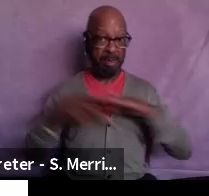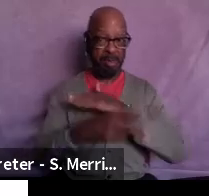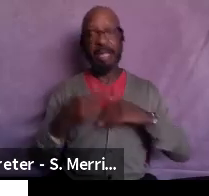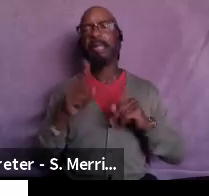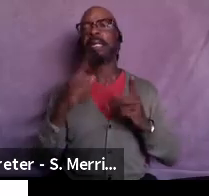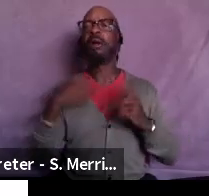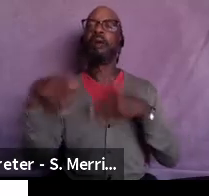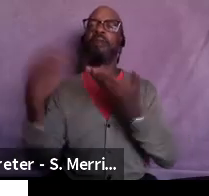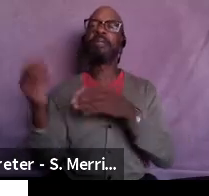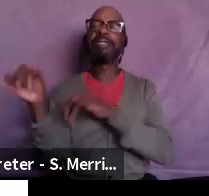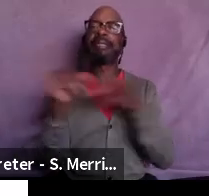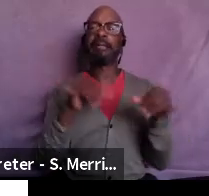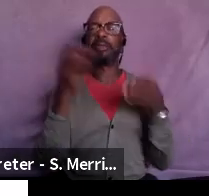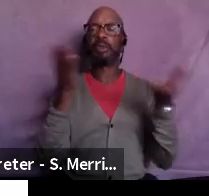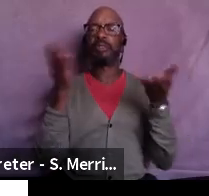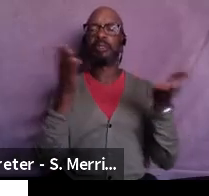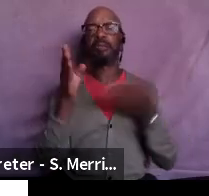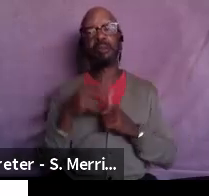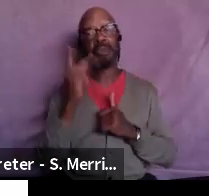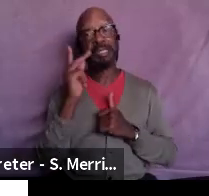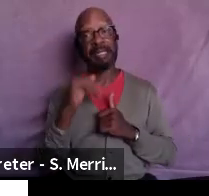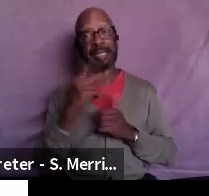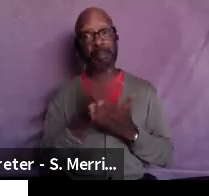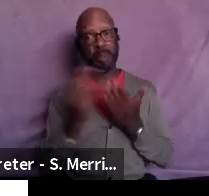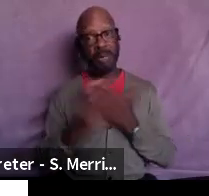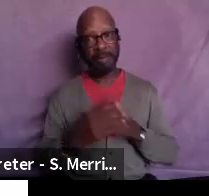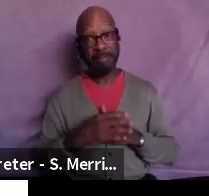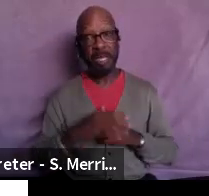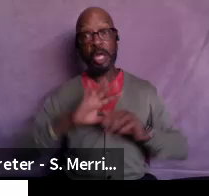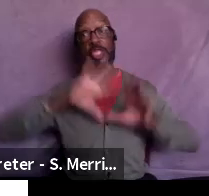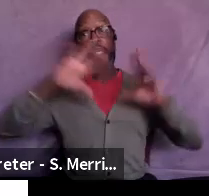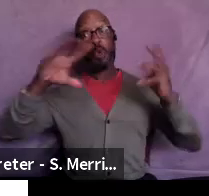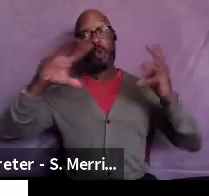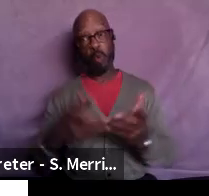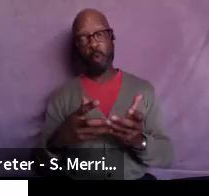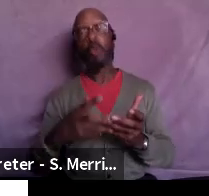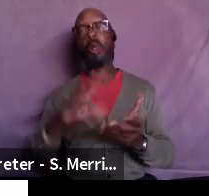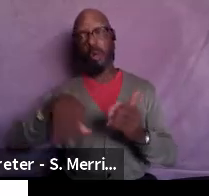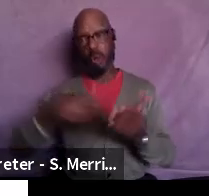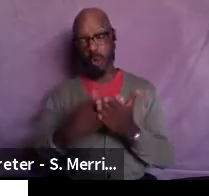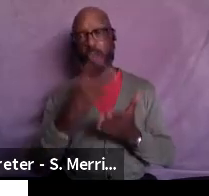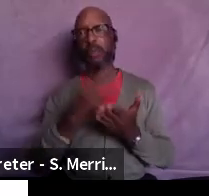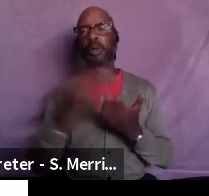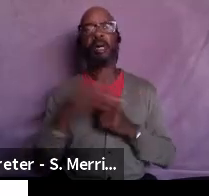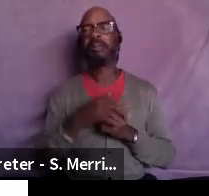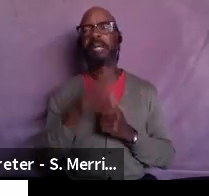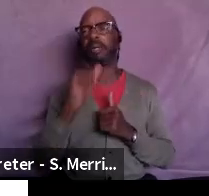that program in its entirety, they were not in violation of Section 504.